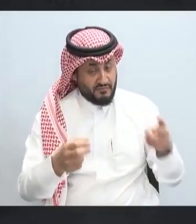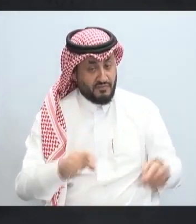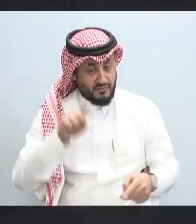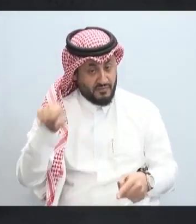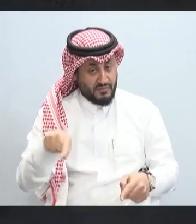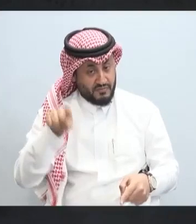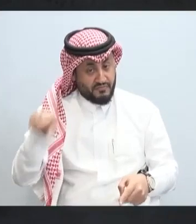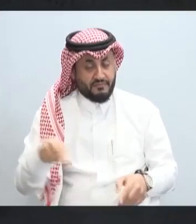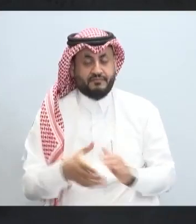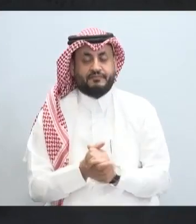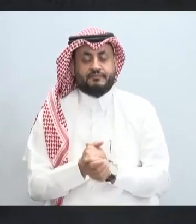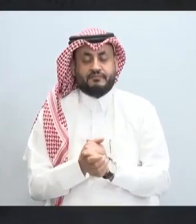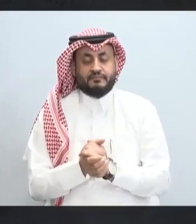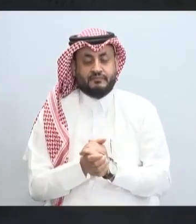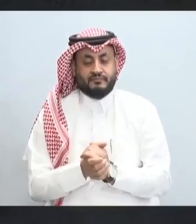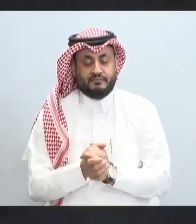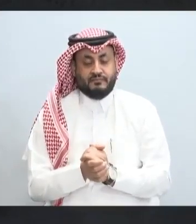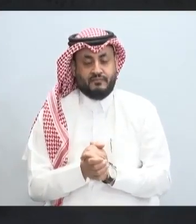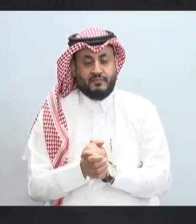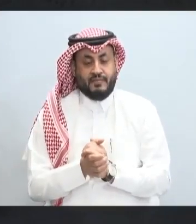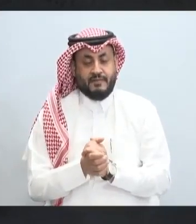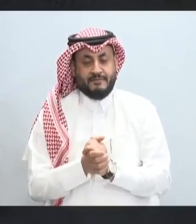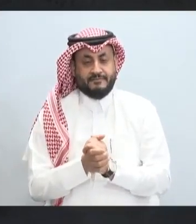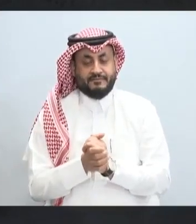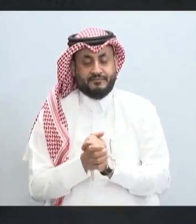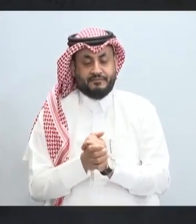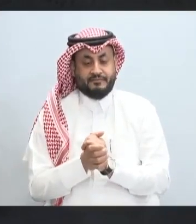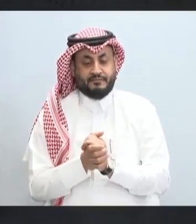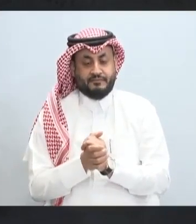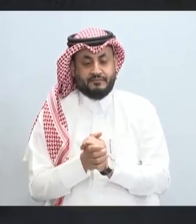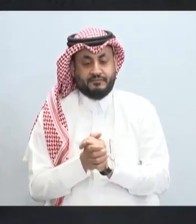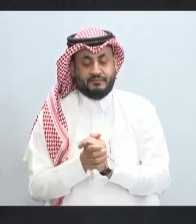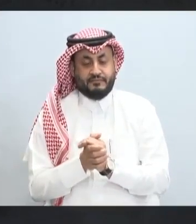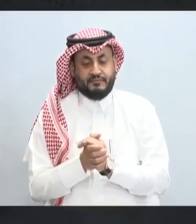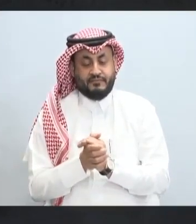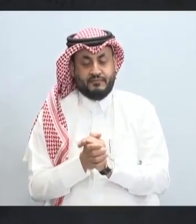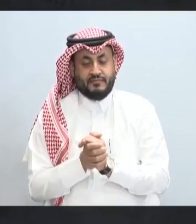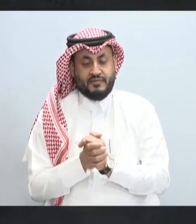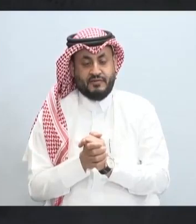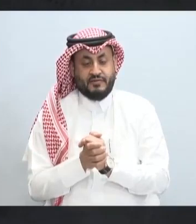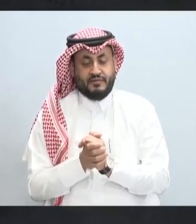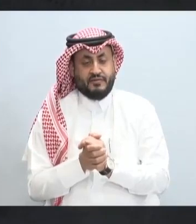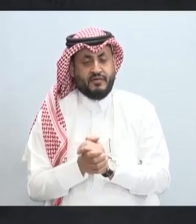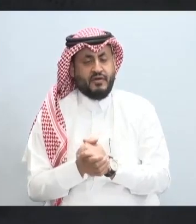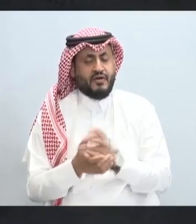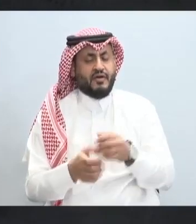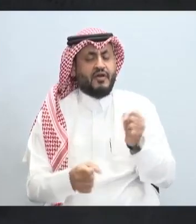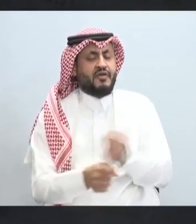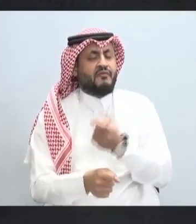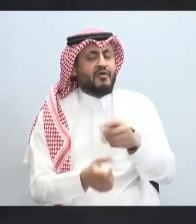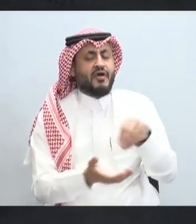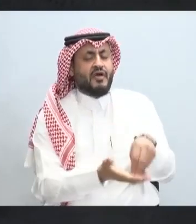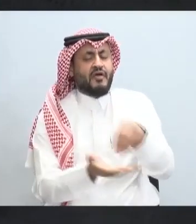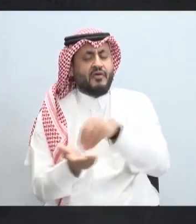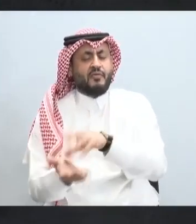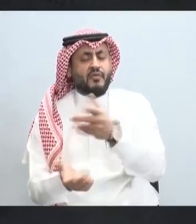we move on from the waiting area, if we boarded the plane, then we can ask this question, what are you going to do when you go to